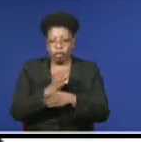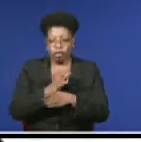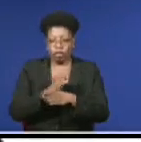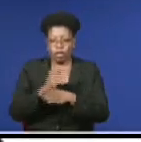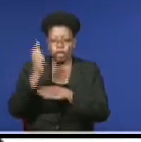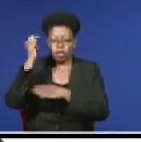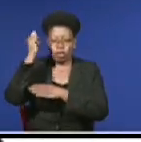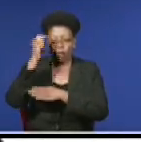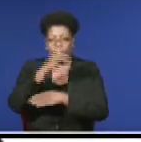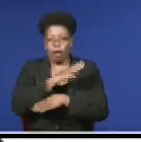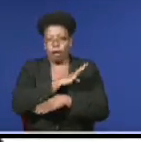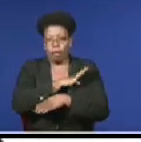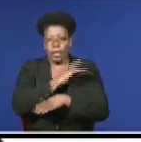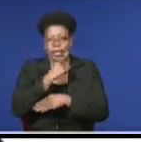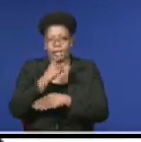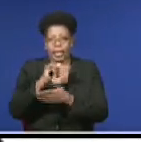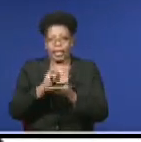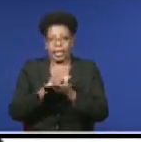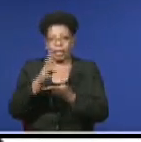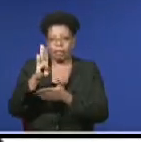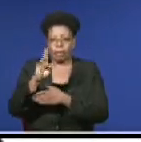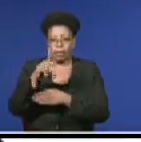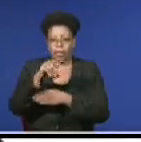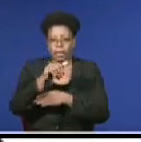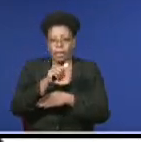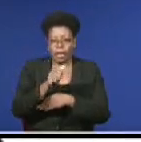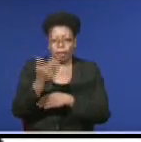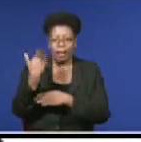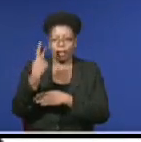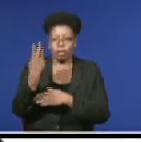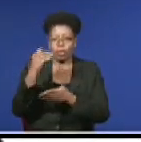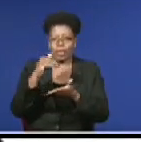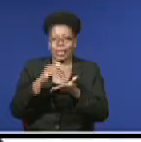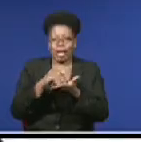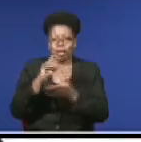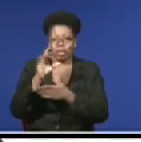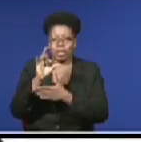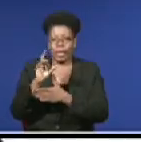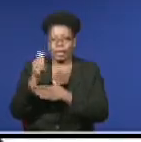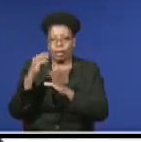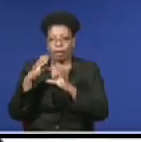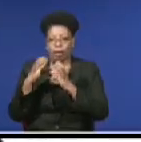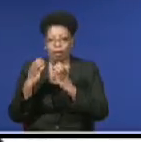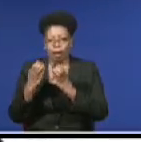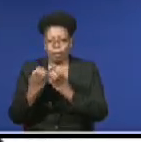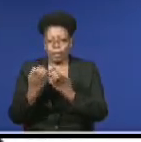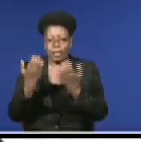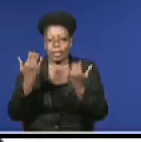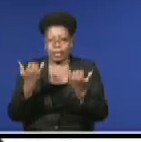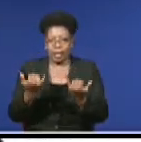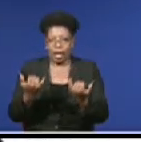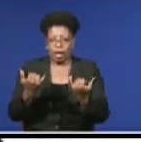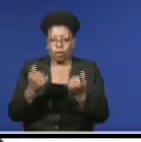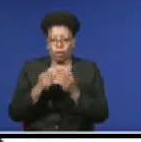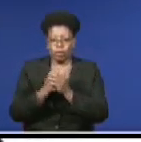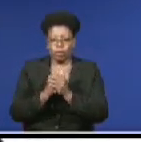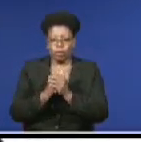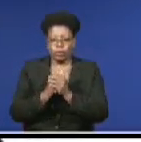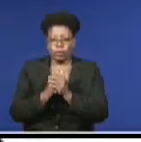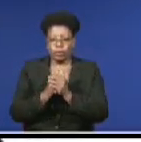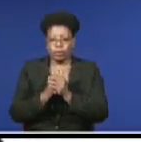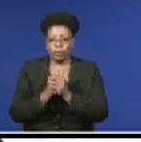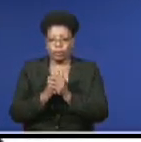says the Bahamas signed on to the EPA in 2008 with Cariforum countries, and presently we have been